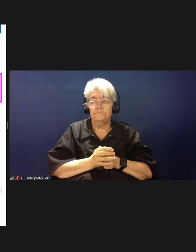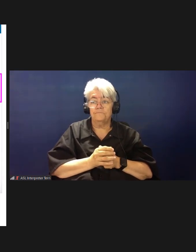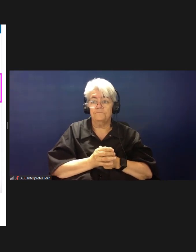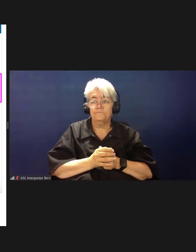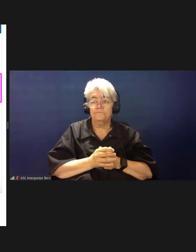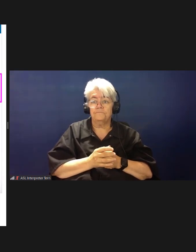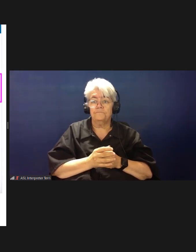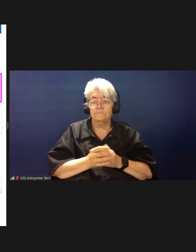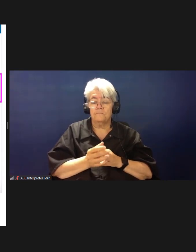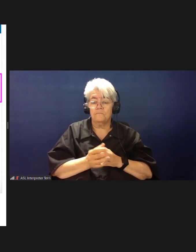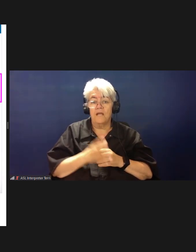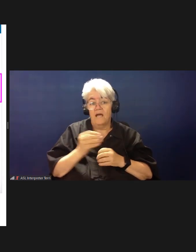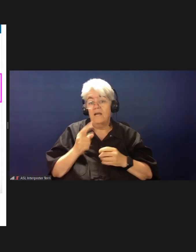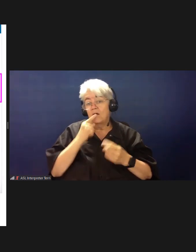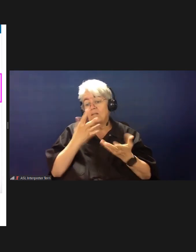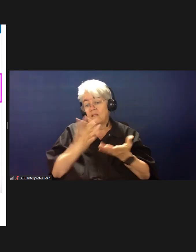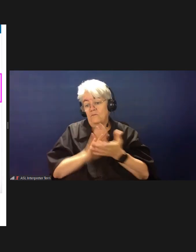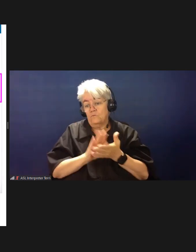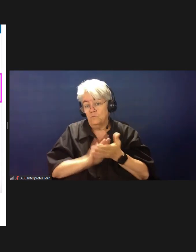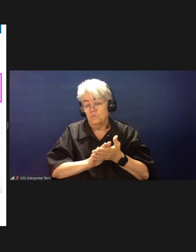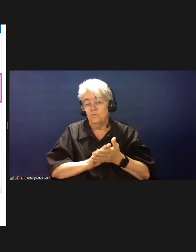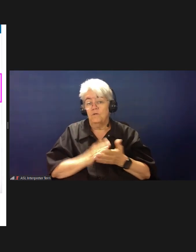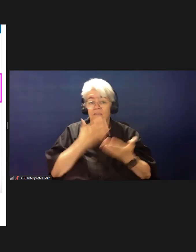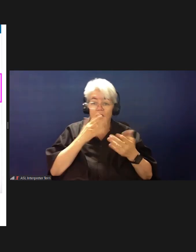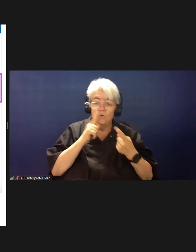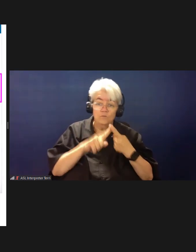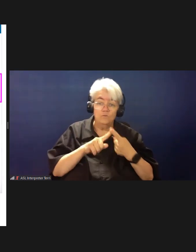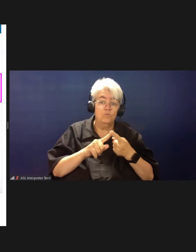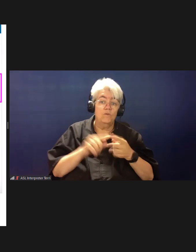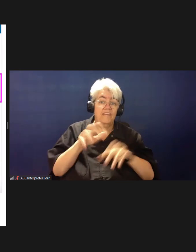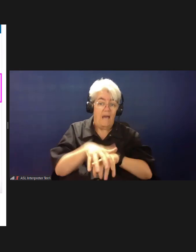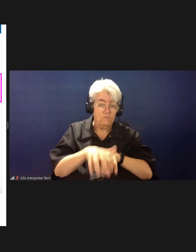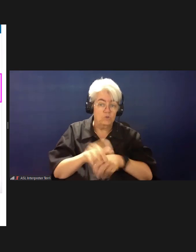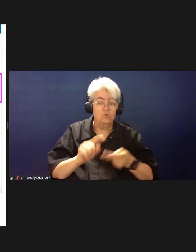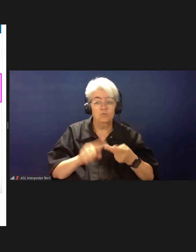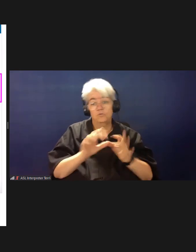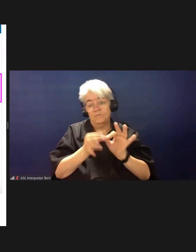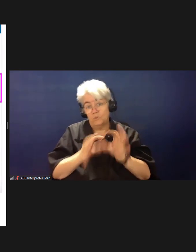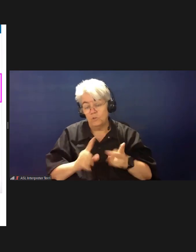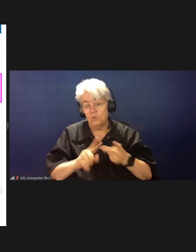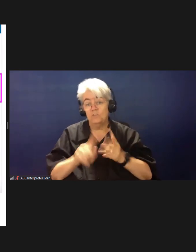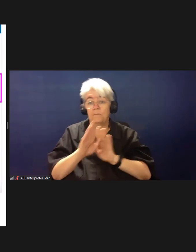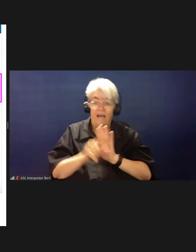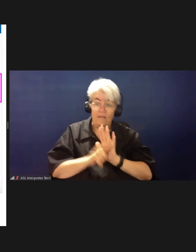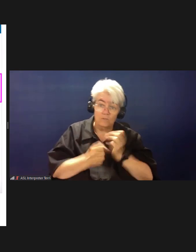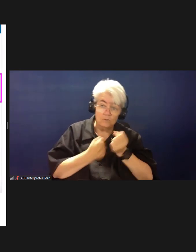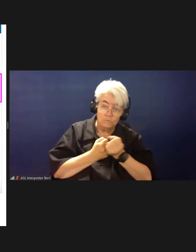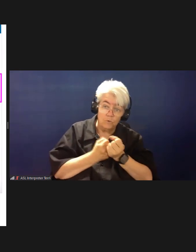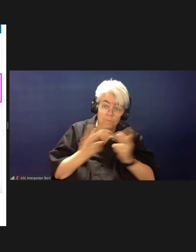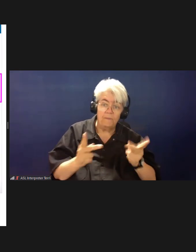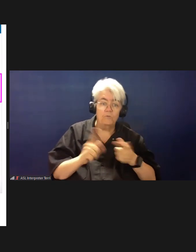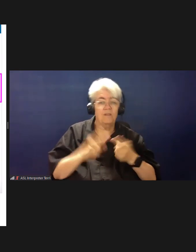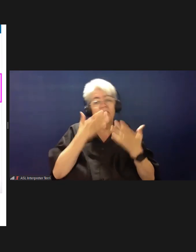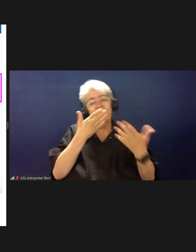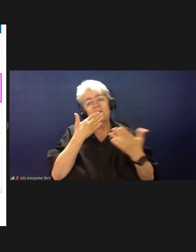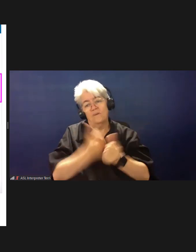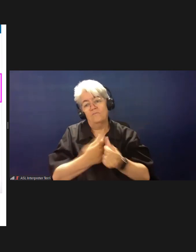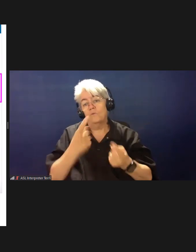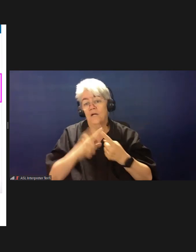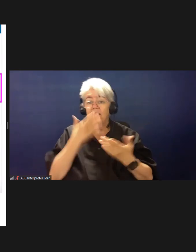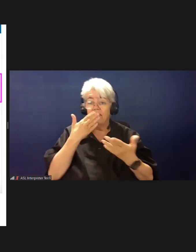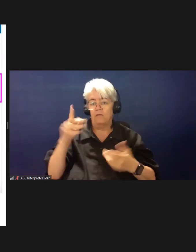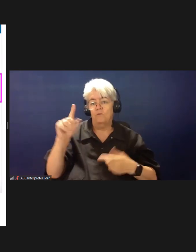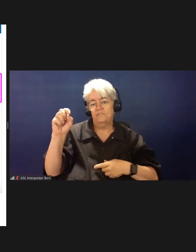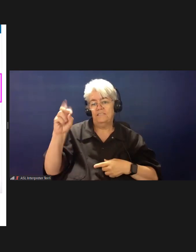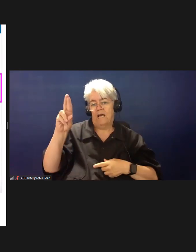yous to our captioner and to our interpreters today and to our background support folks. Thanks, everybody. And Terry,